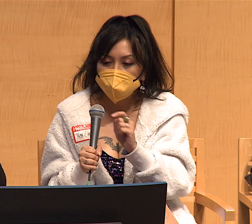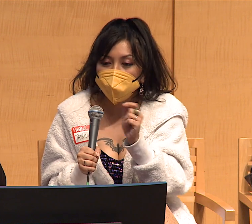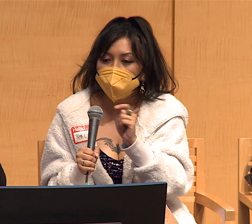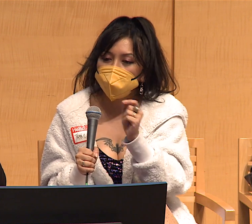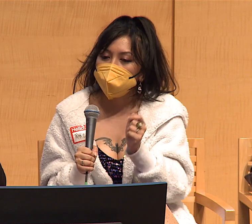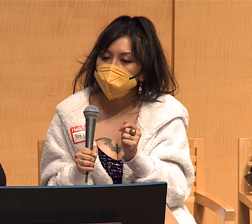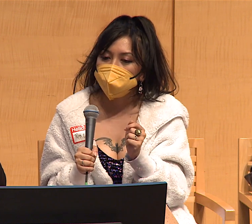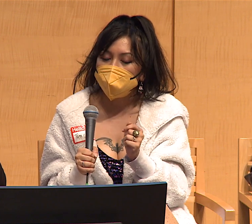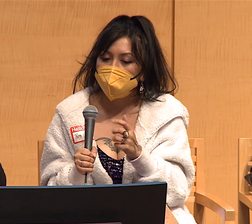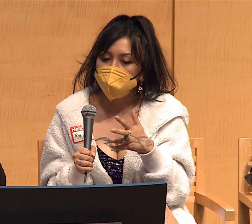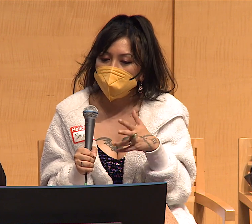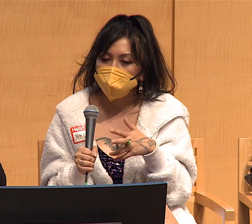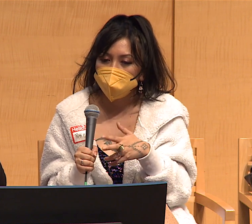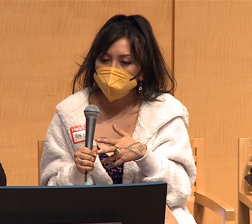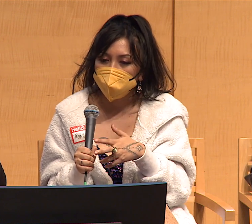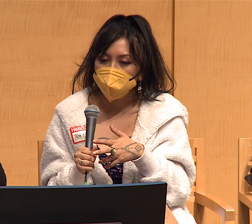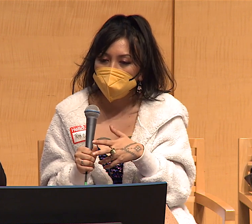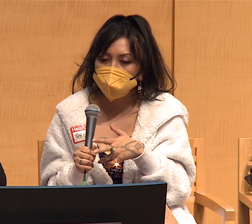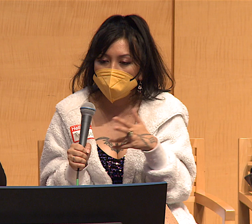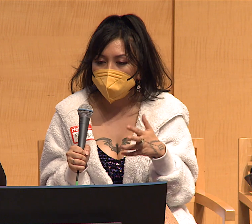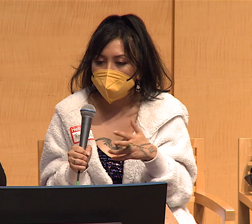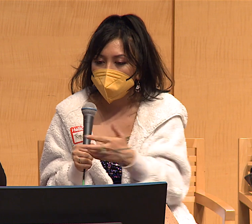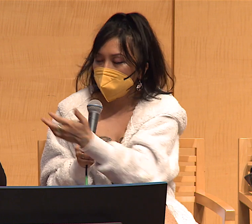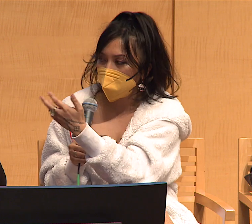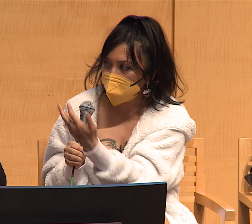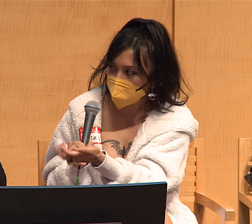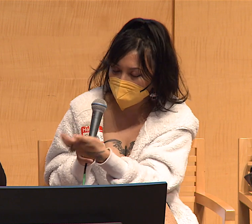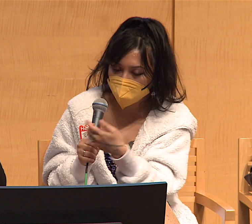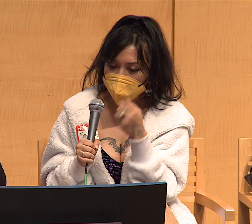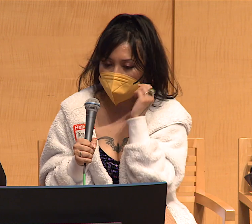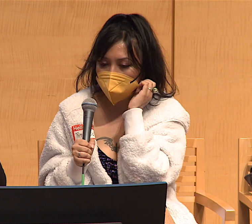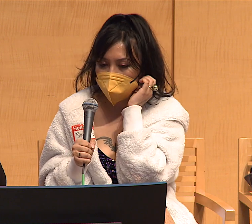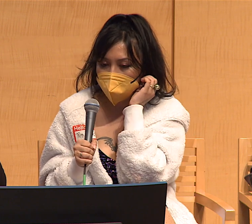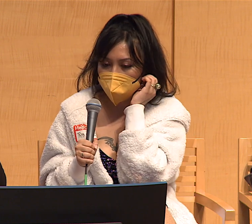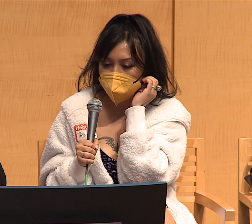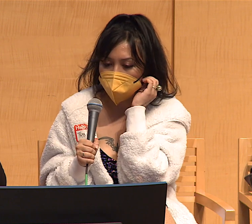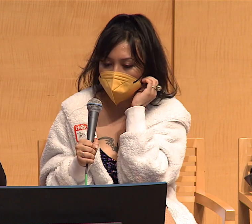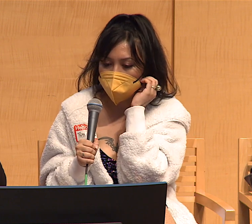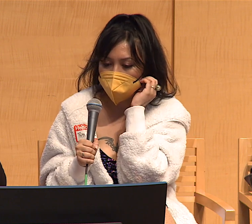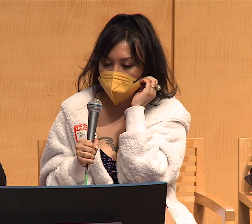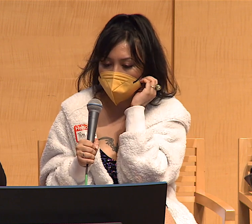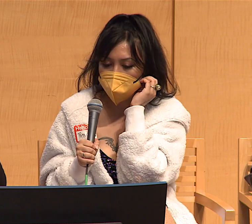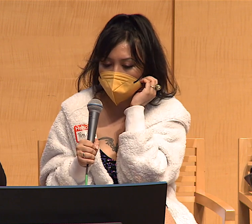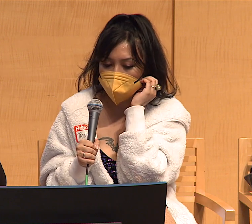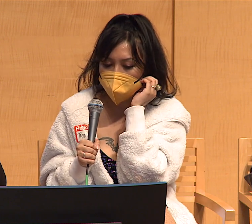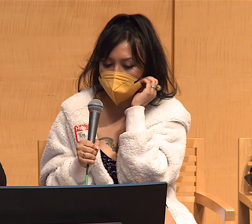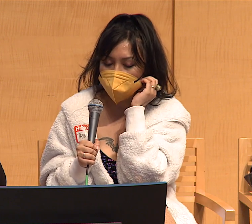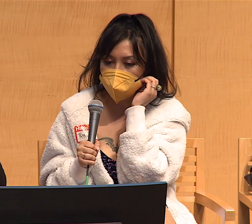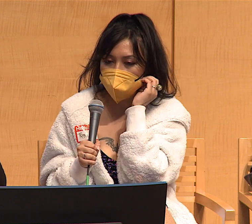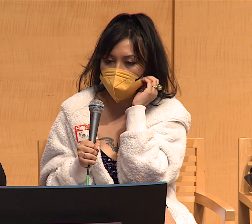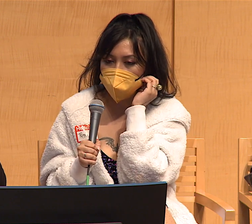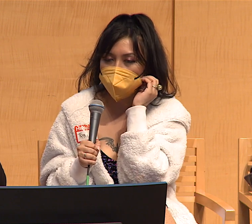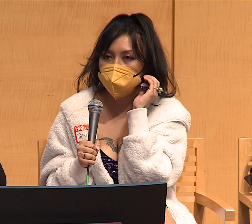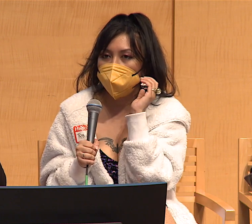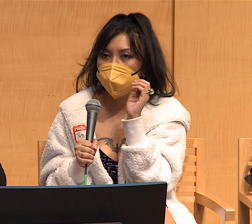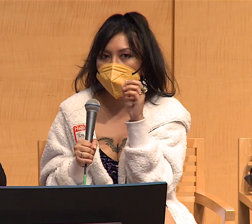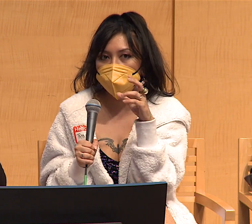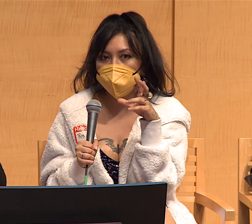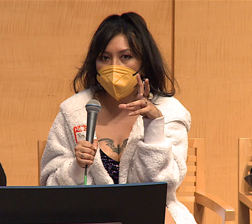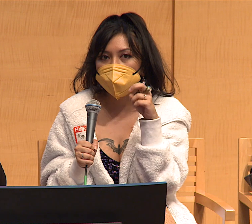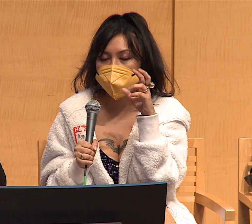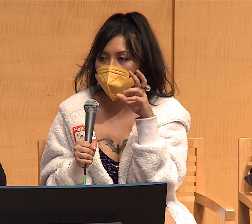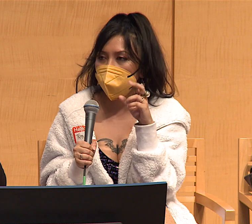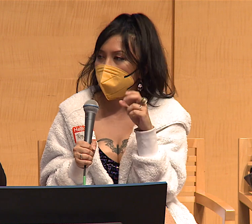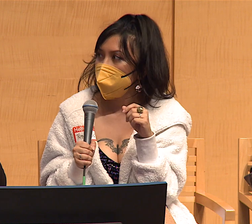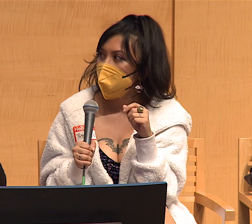And I still try to do that in some way. With comics, like you were saying, Lee, you know, you're building up anticipation. And with comics, you